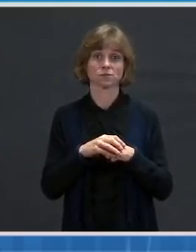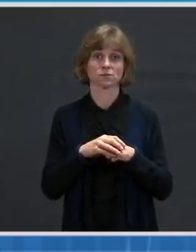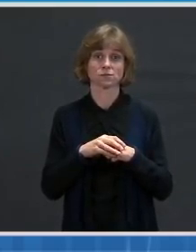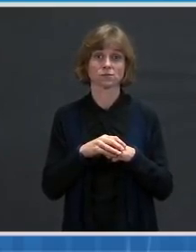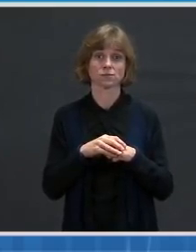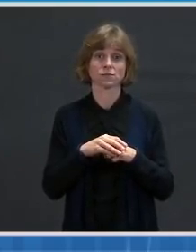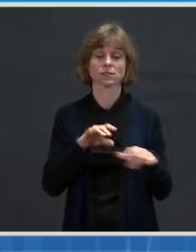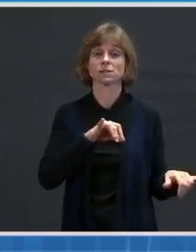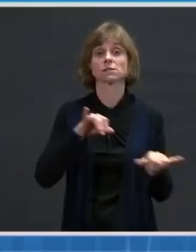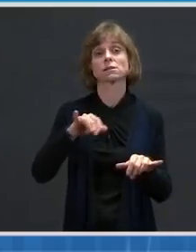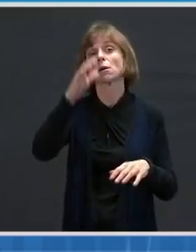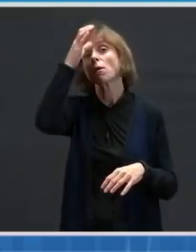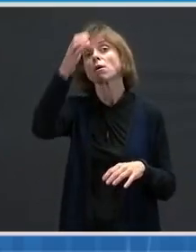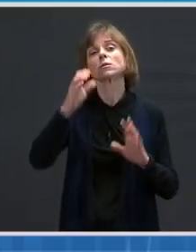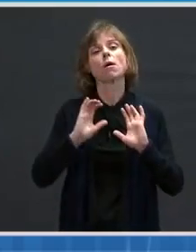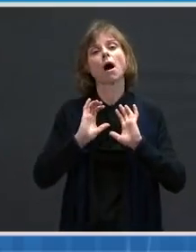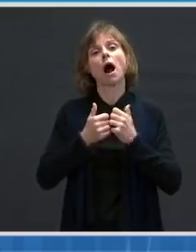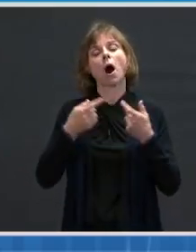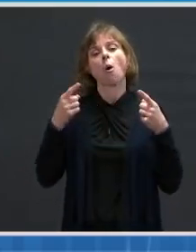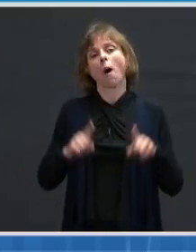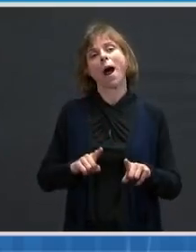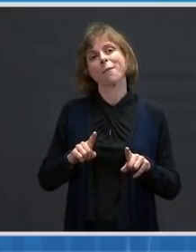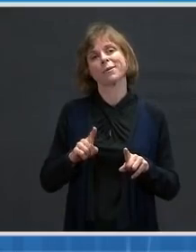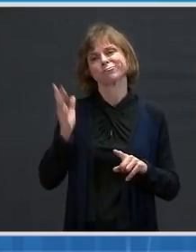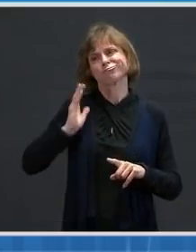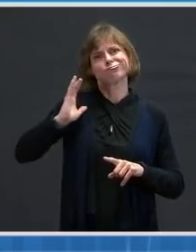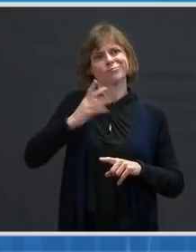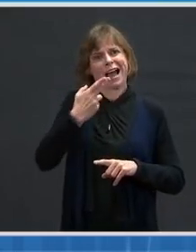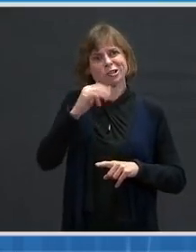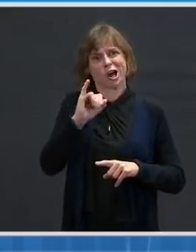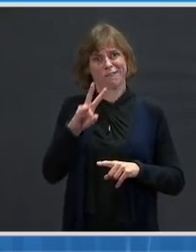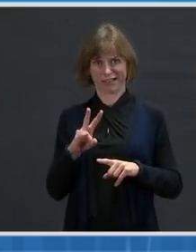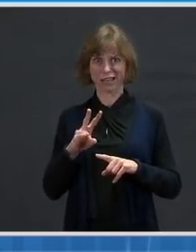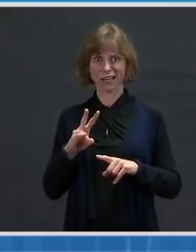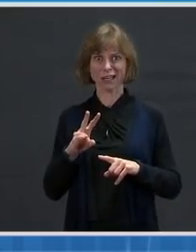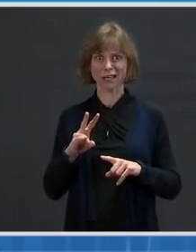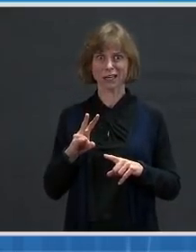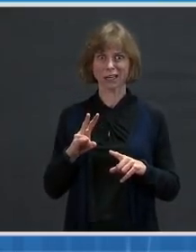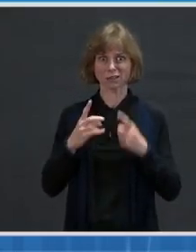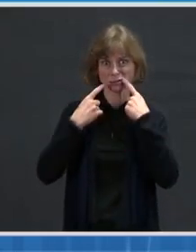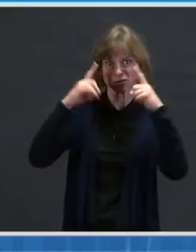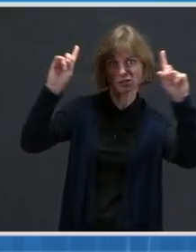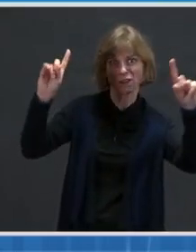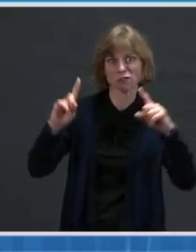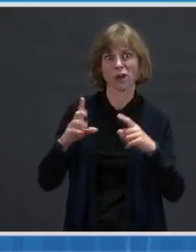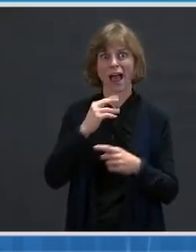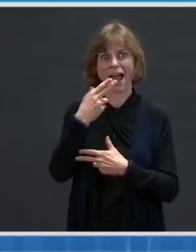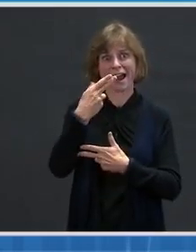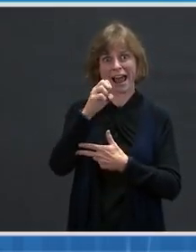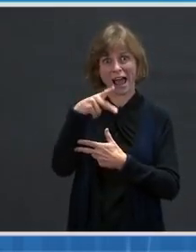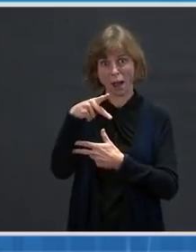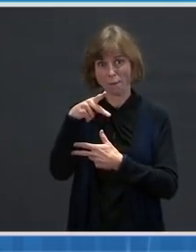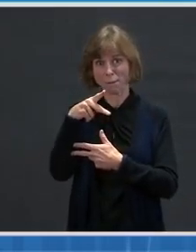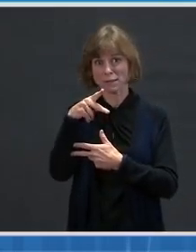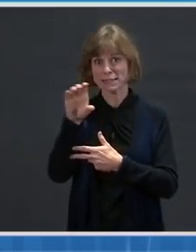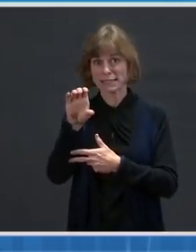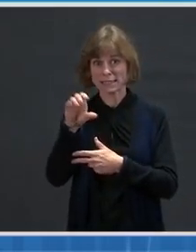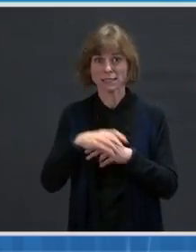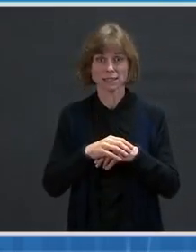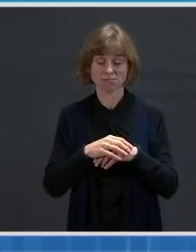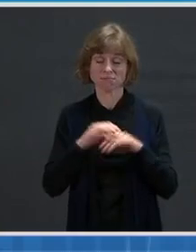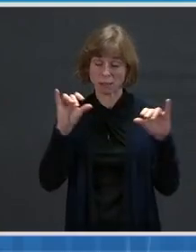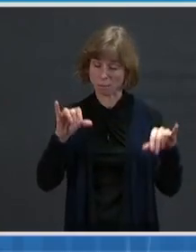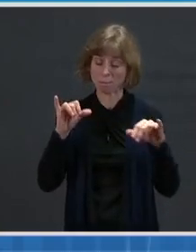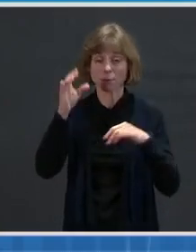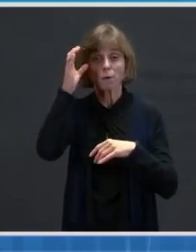drug development program for HIV, as well as for hepatitis C. And what I refer to is